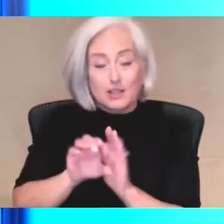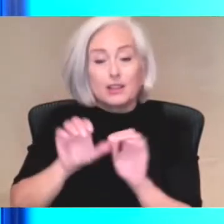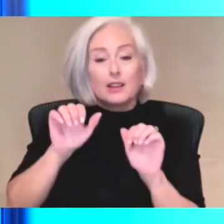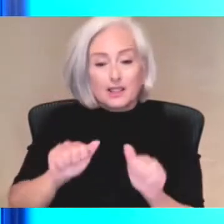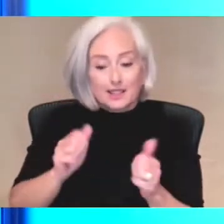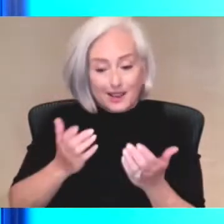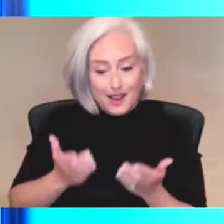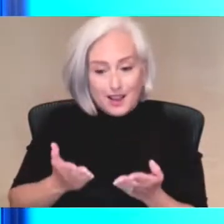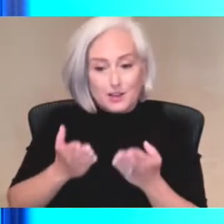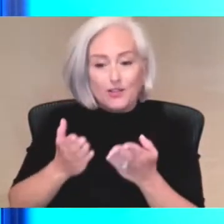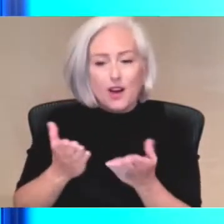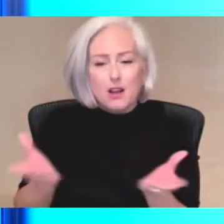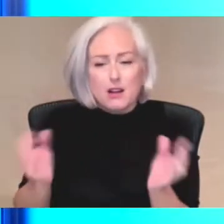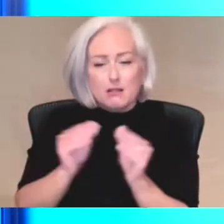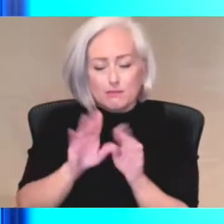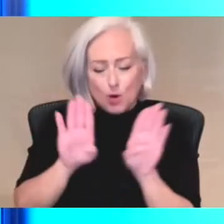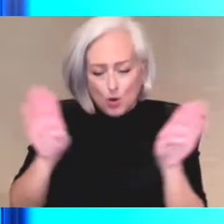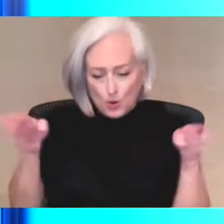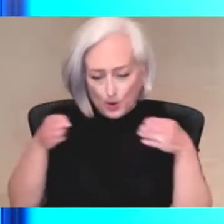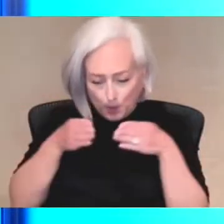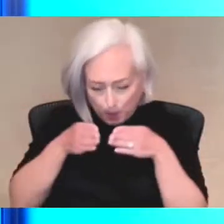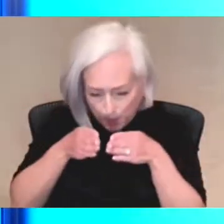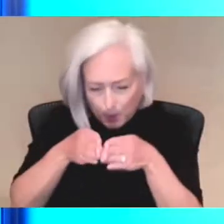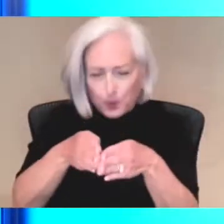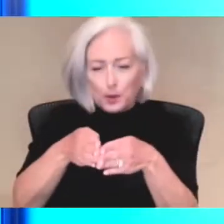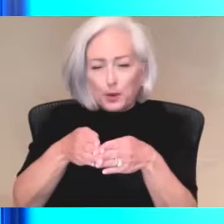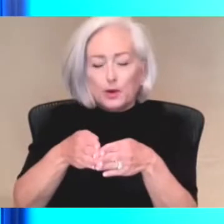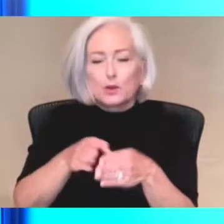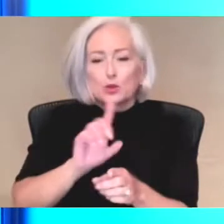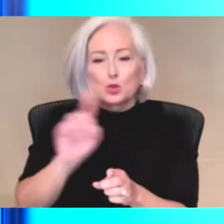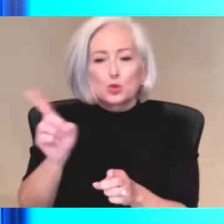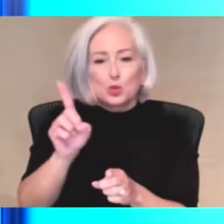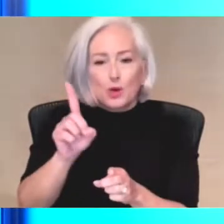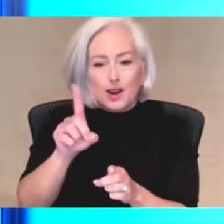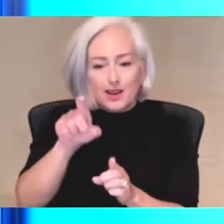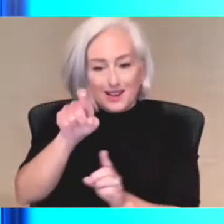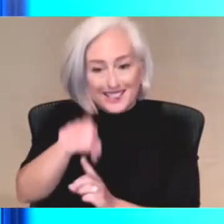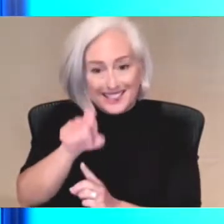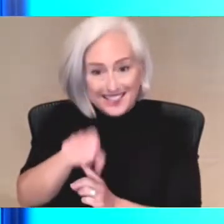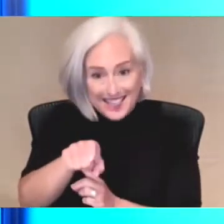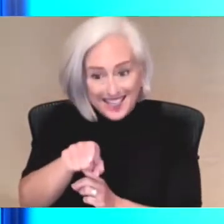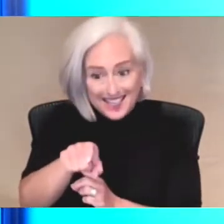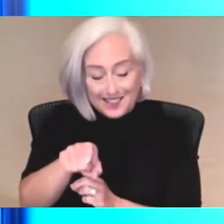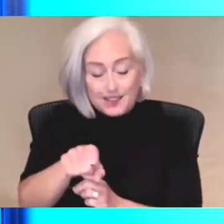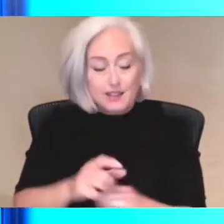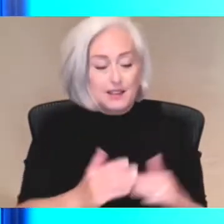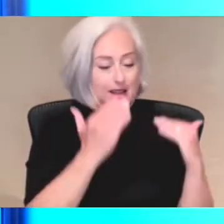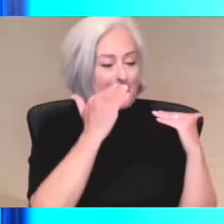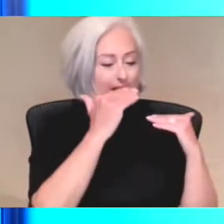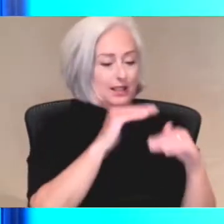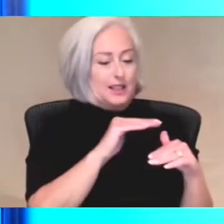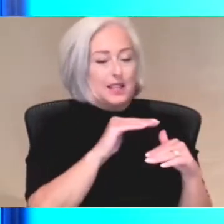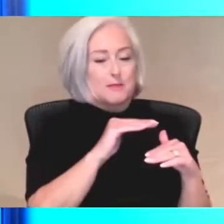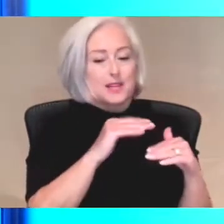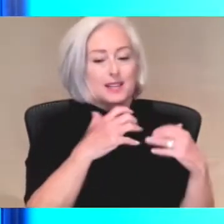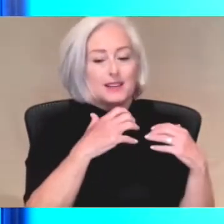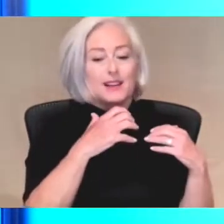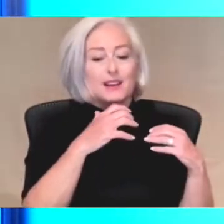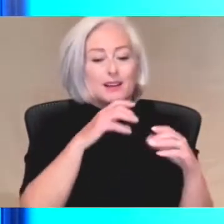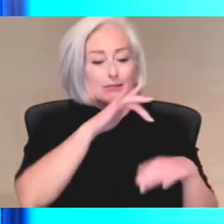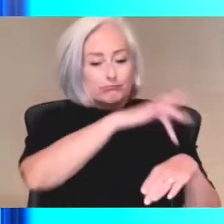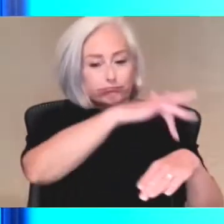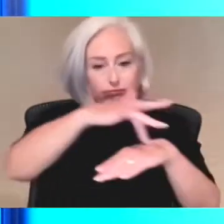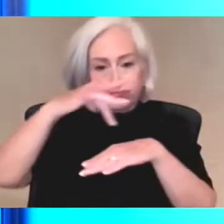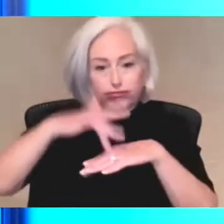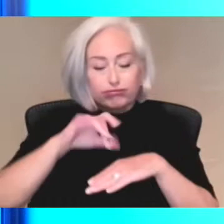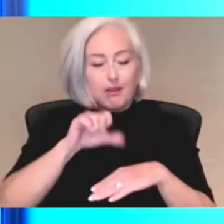focused, precise manner and limit the amount of radiation in the normal surrounding healthy tissues. And so that allows us to effectively